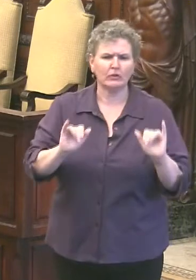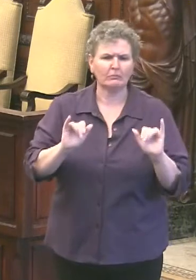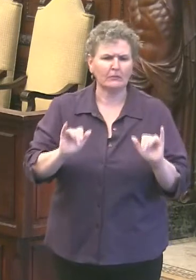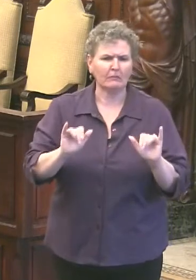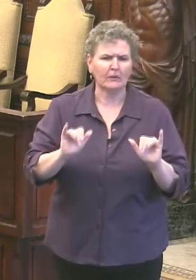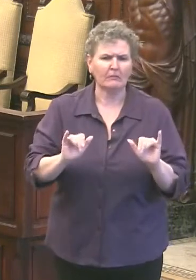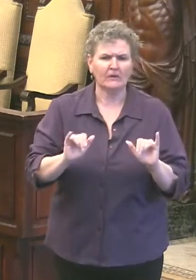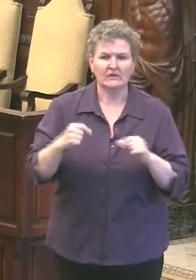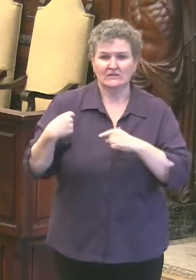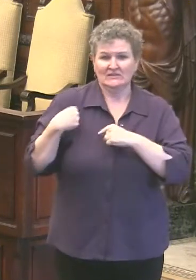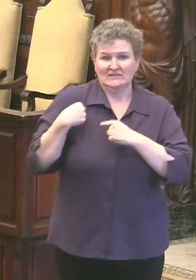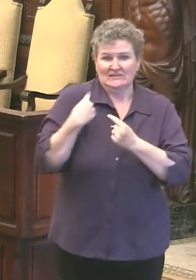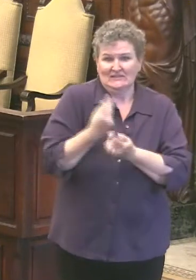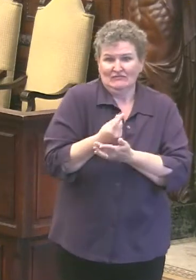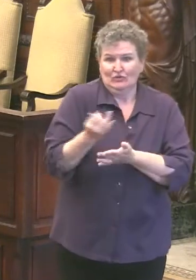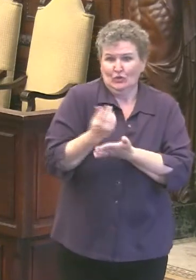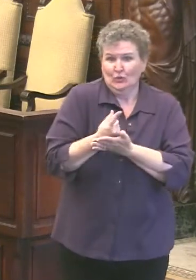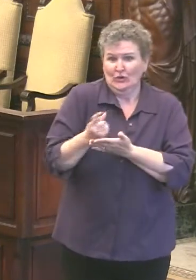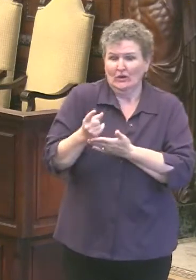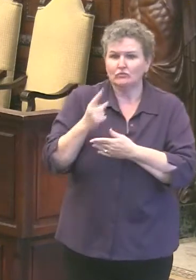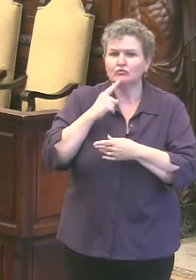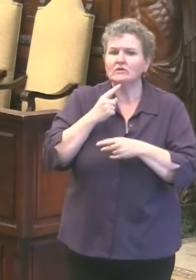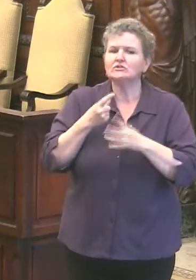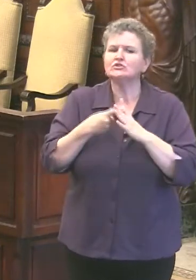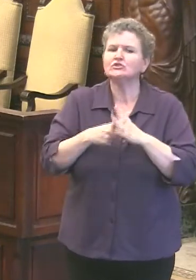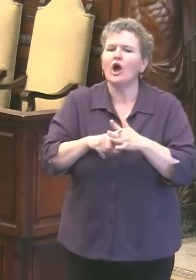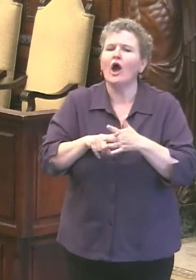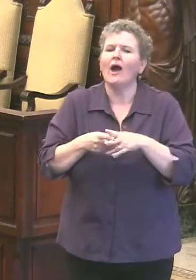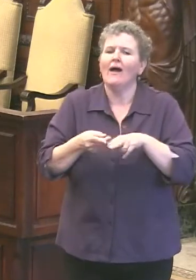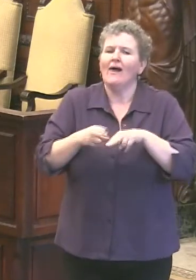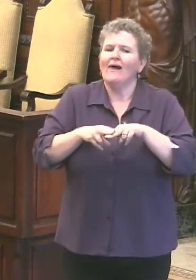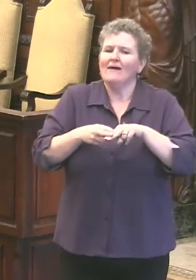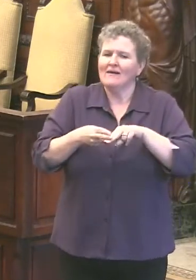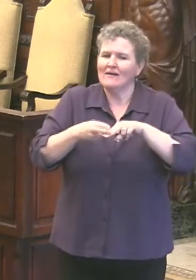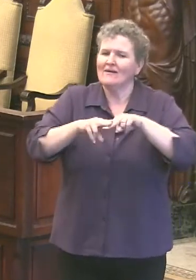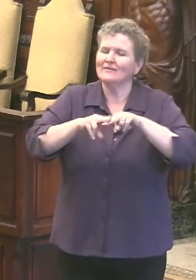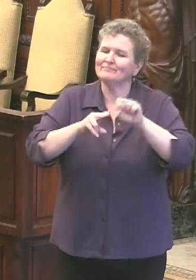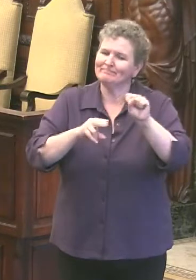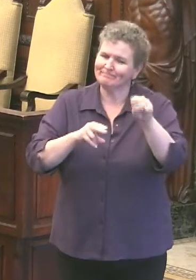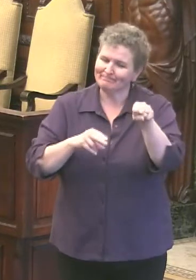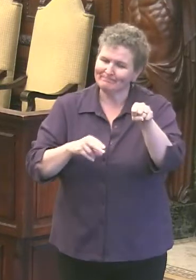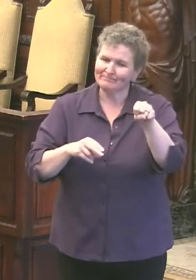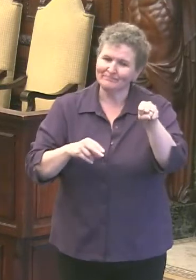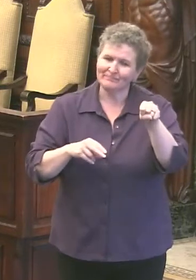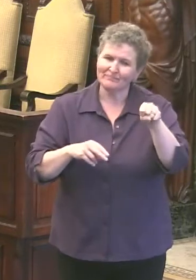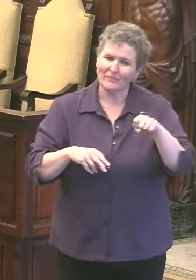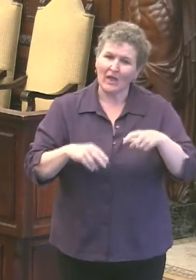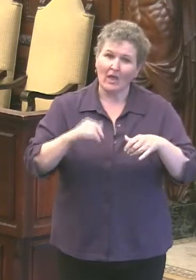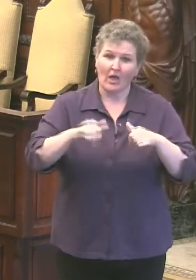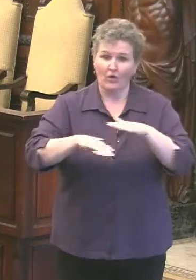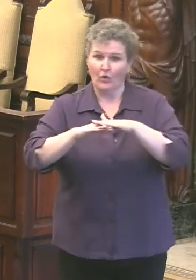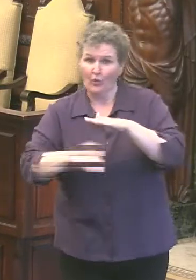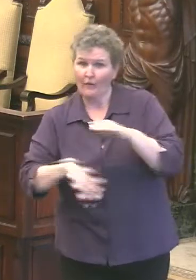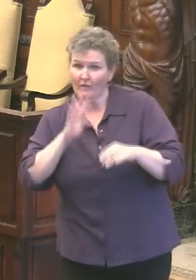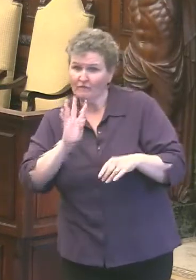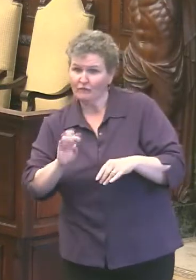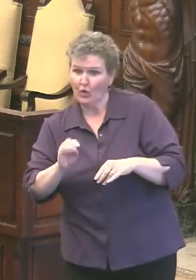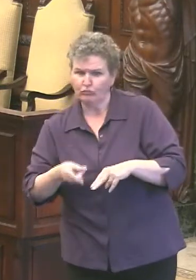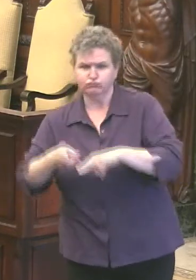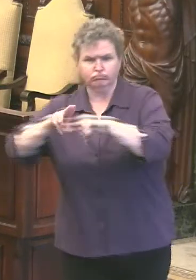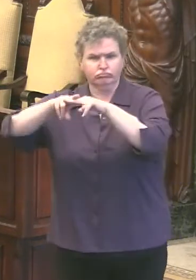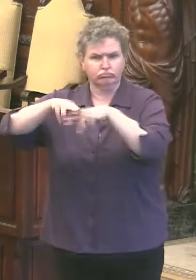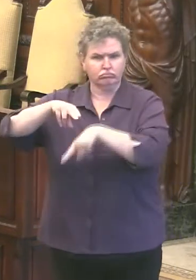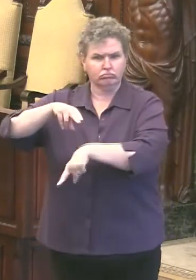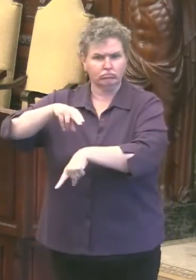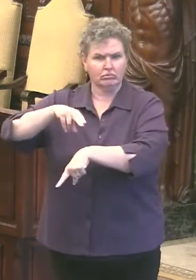4 weeks, our cases are rising in people under the age of 40, are pretty much stable in people between the ages of 40 and 49, and are falling